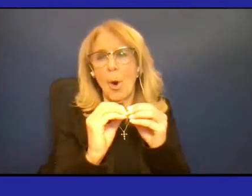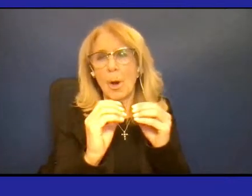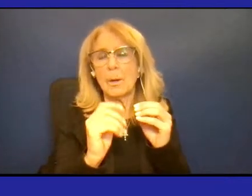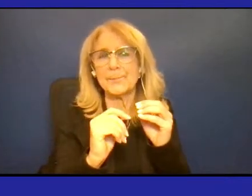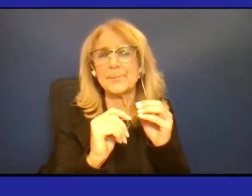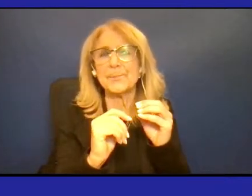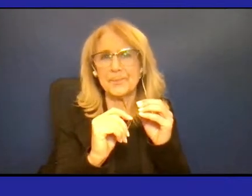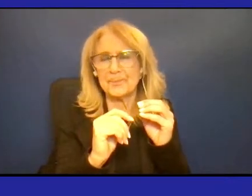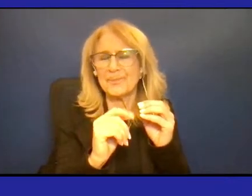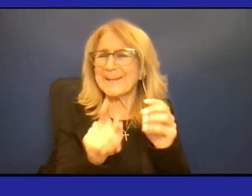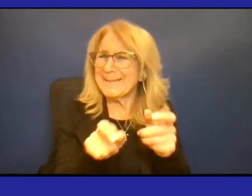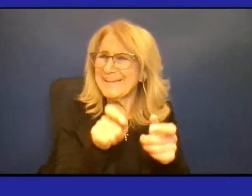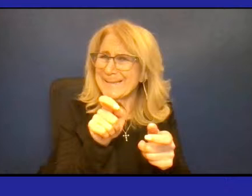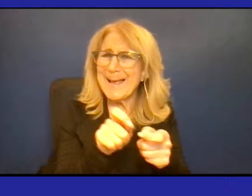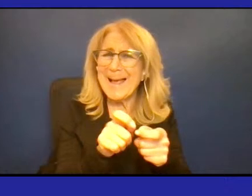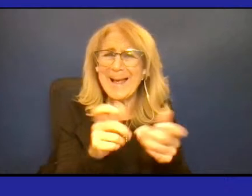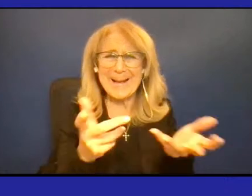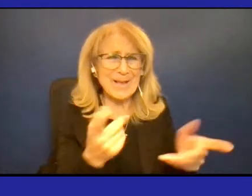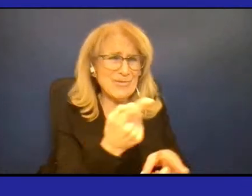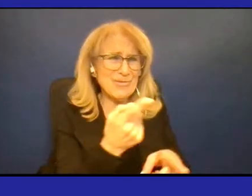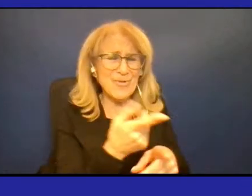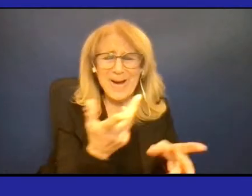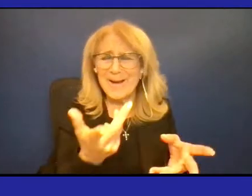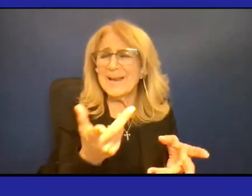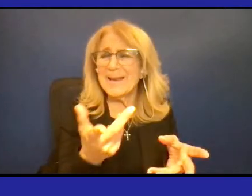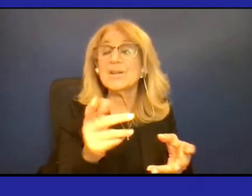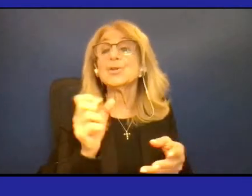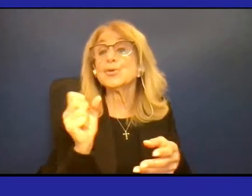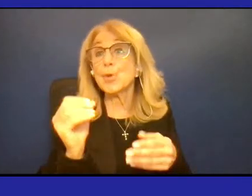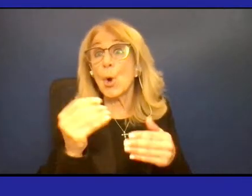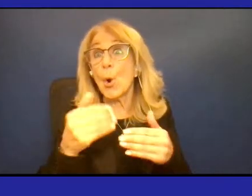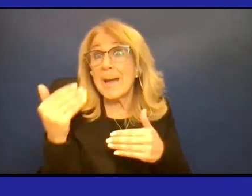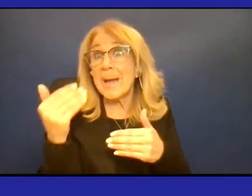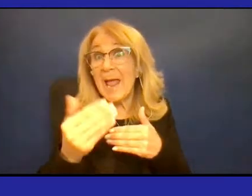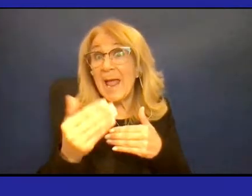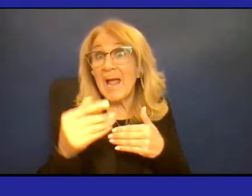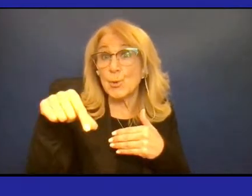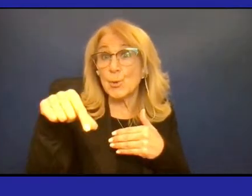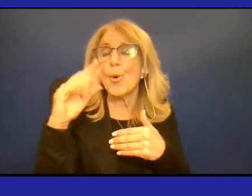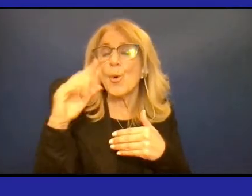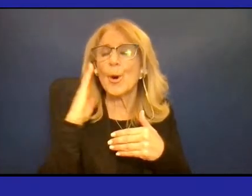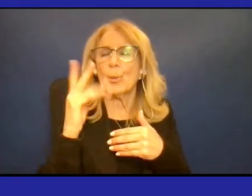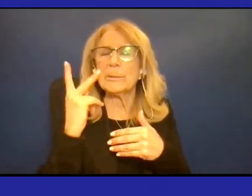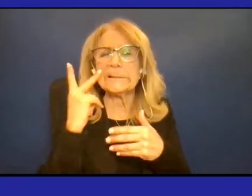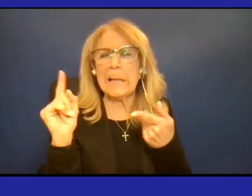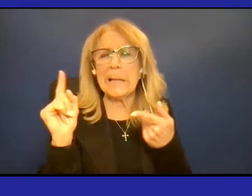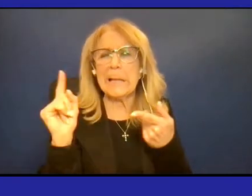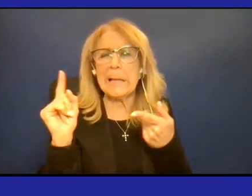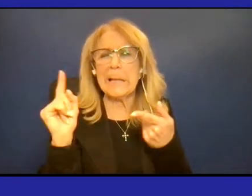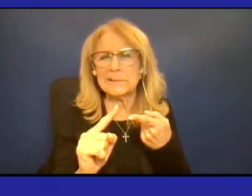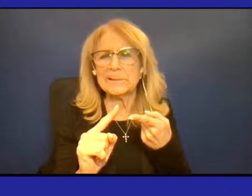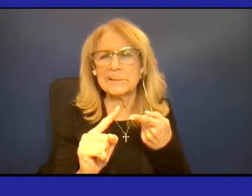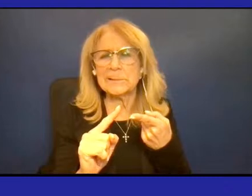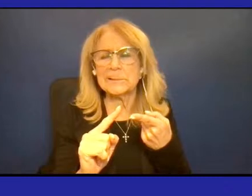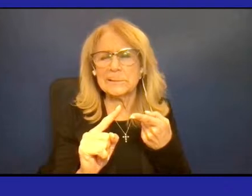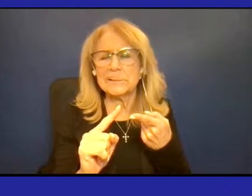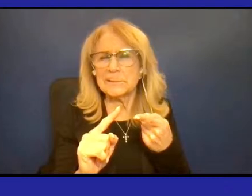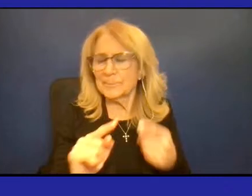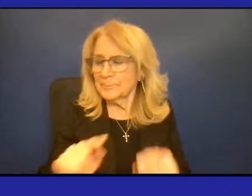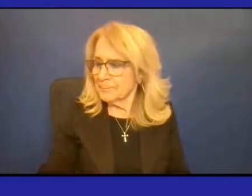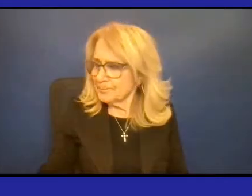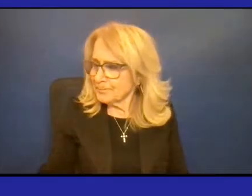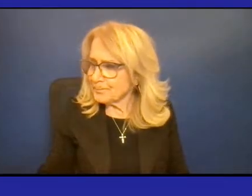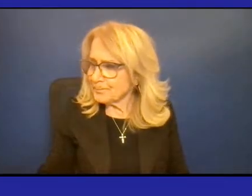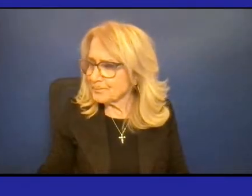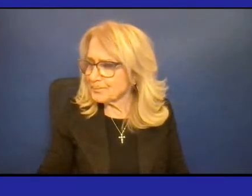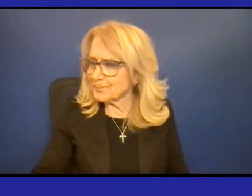inflated Exactly. Yep. relative to the other. So in the next quarter, there will be less. I see. Yeah. Okay. But I think to Shadi's point, the percentage